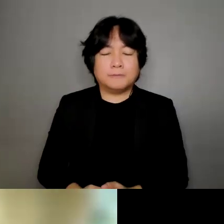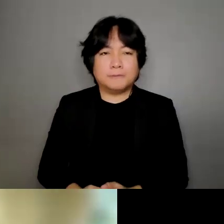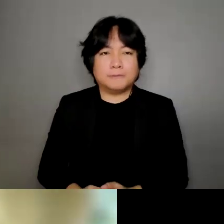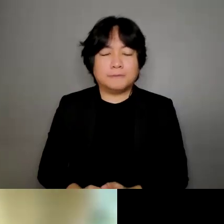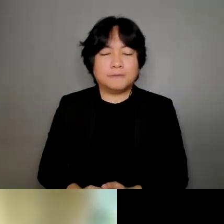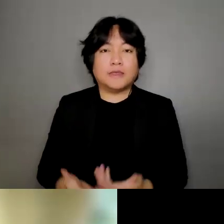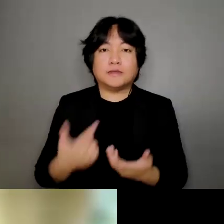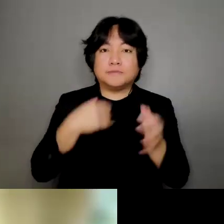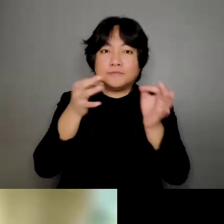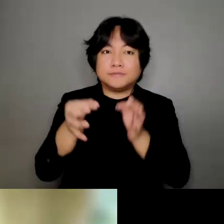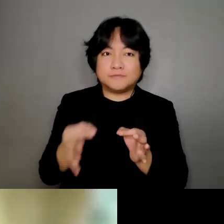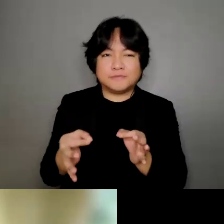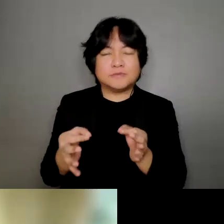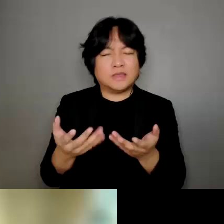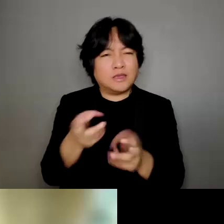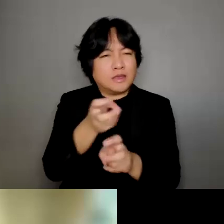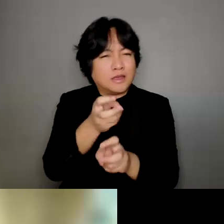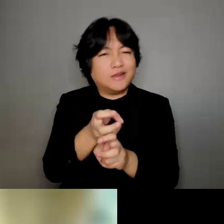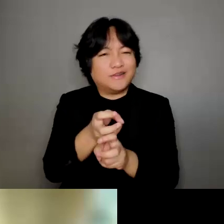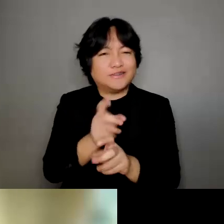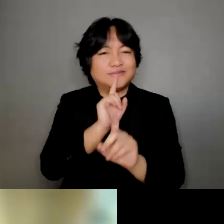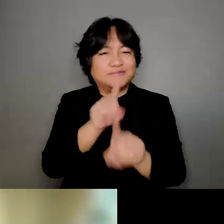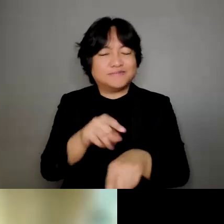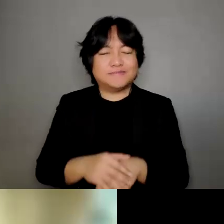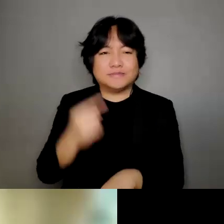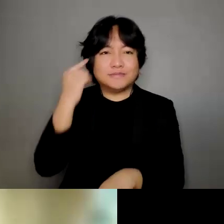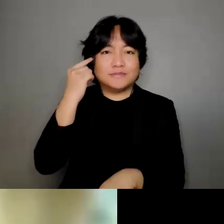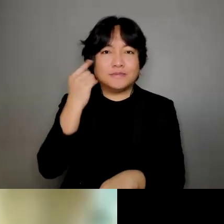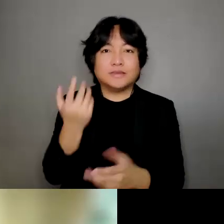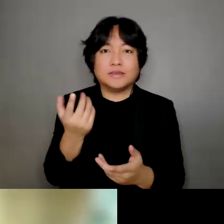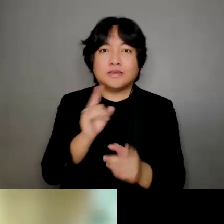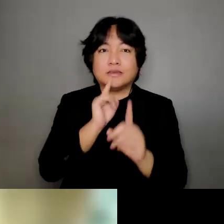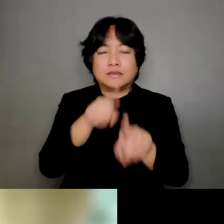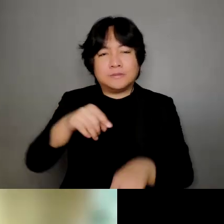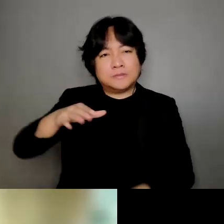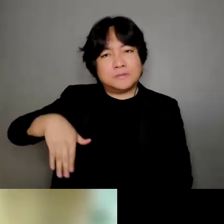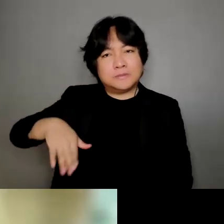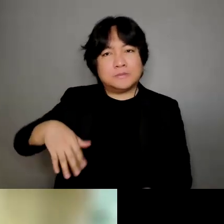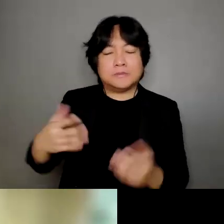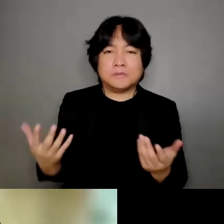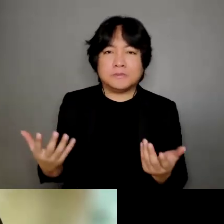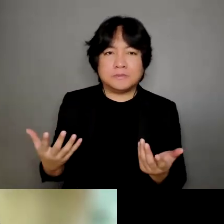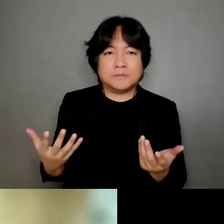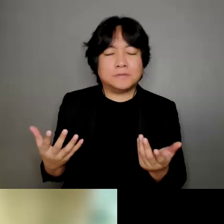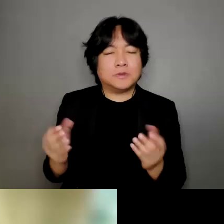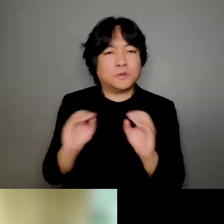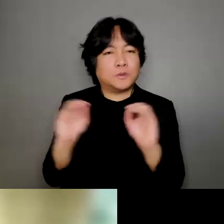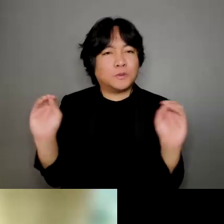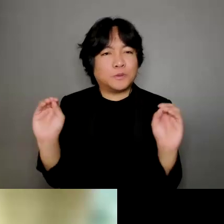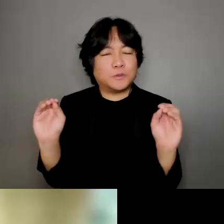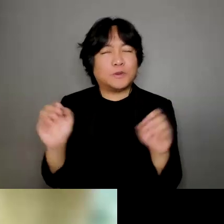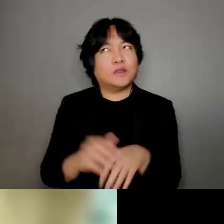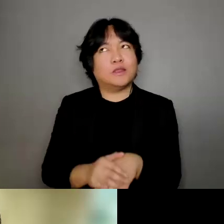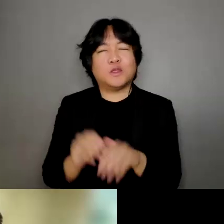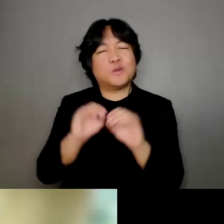Medyo hirap siyang sagutin. I think yung sagot ay wala pa masyadong, well, there are no strong